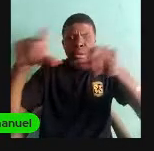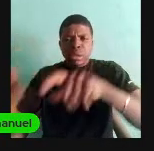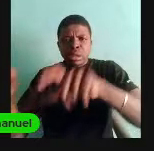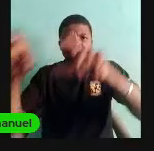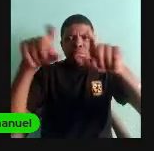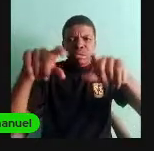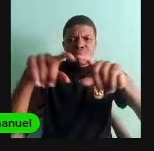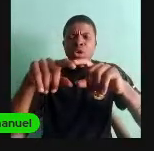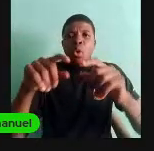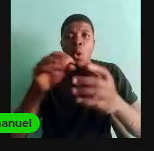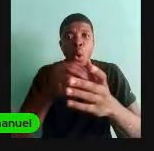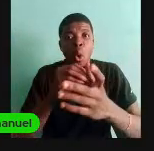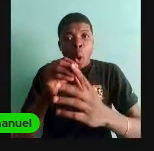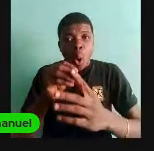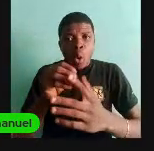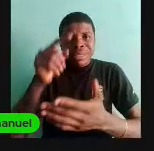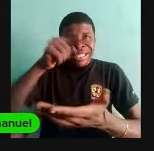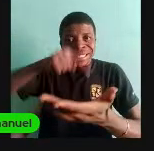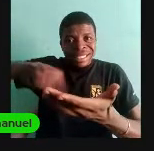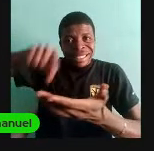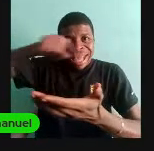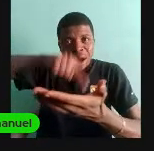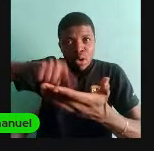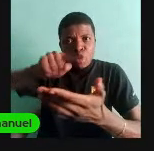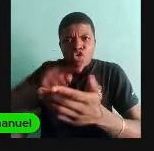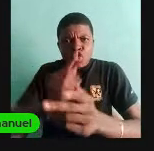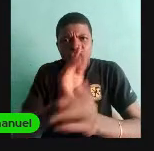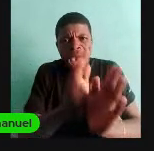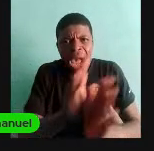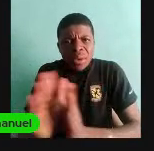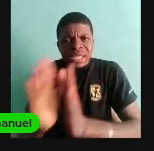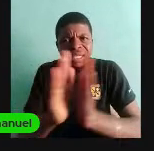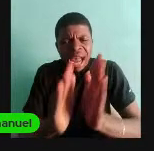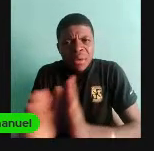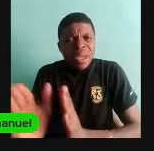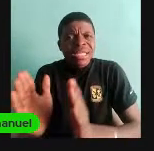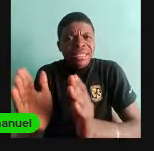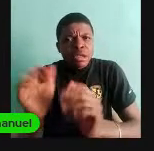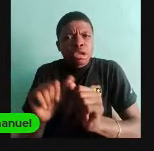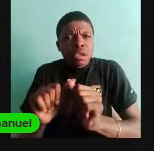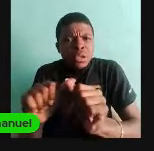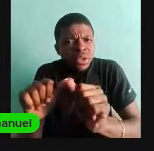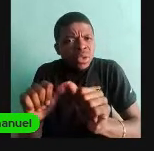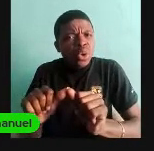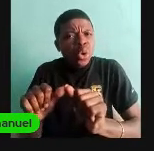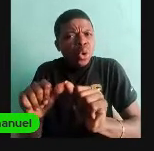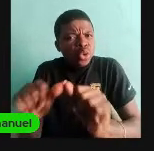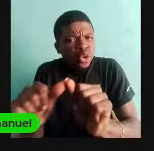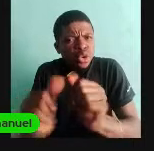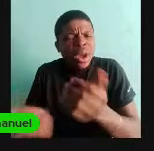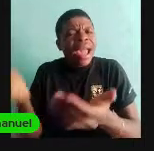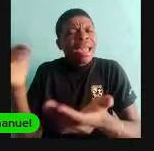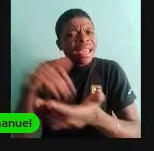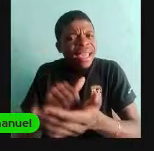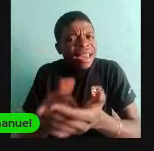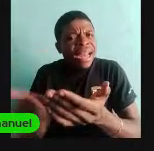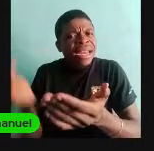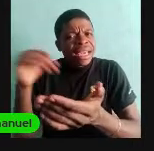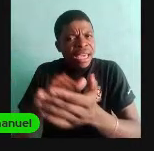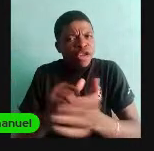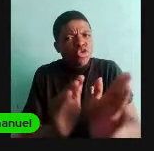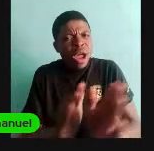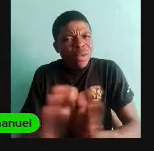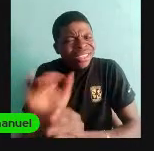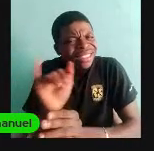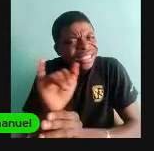over again. You can anything that you just have to arrange it over and over and over again in a certain way, that is